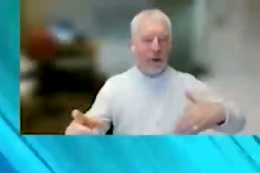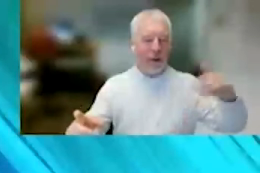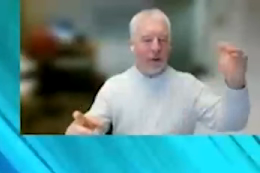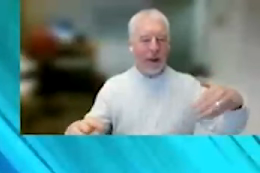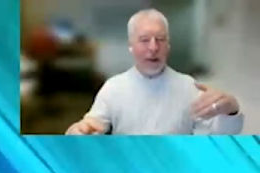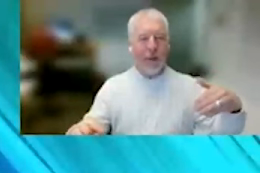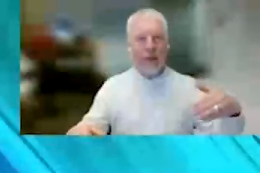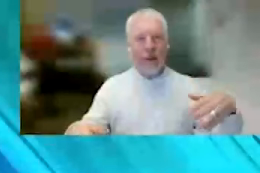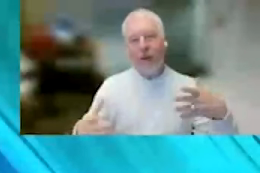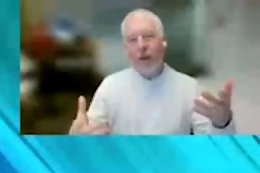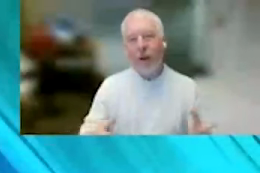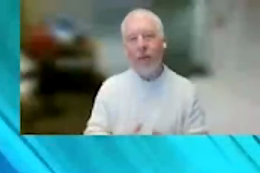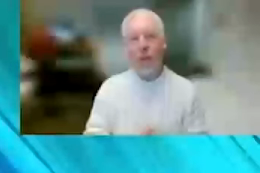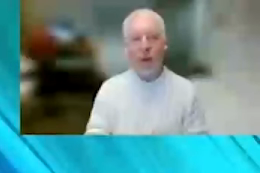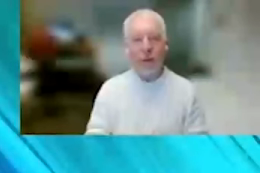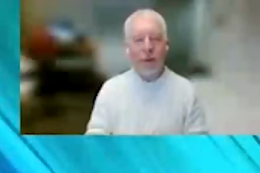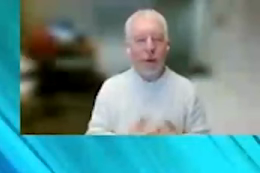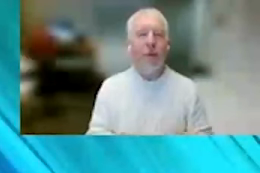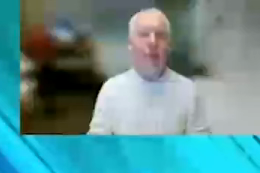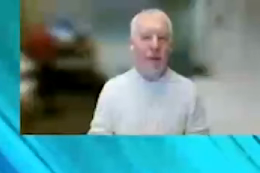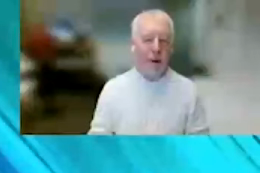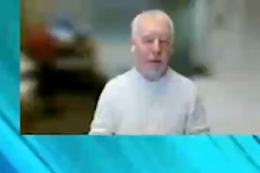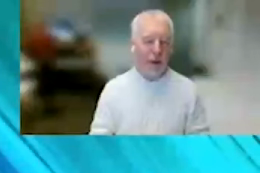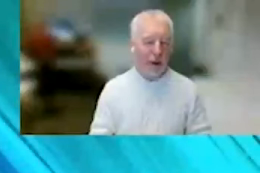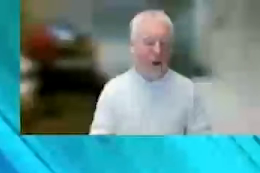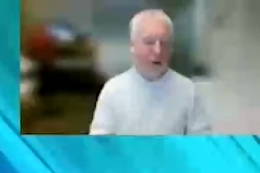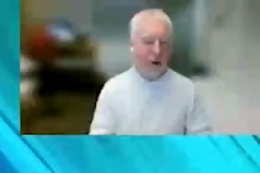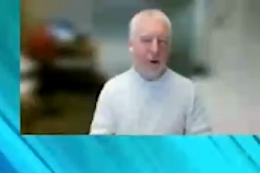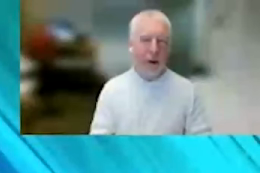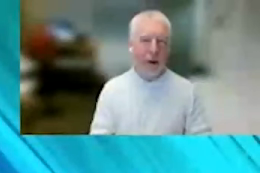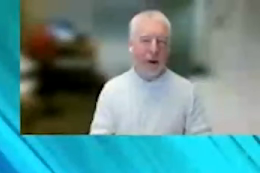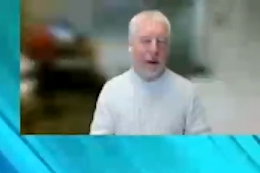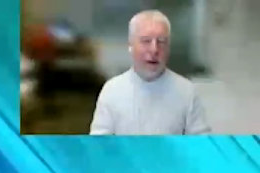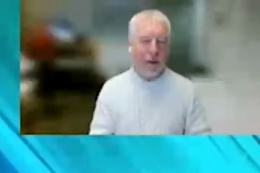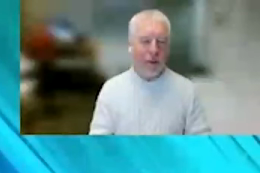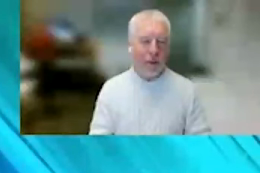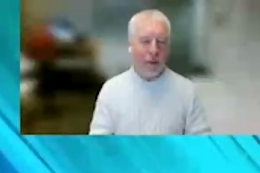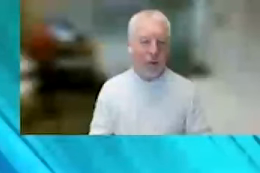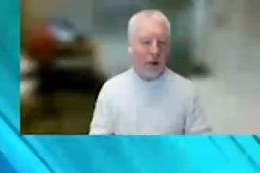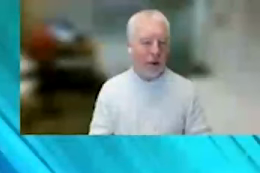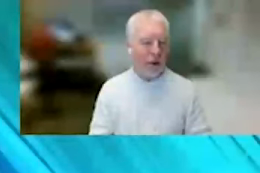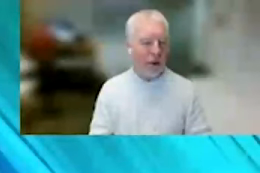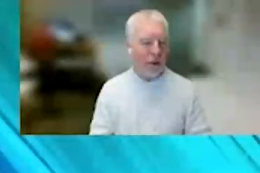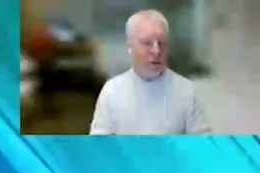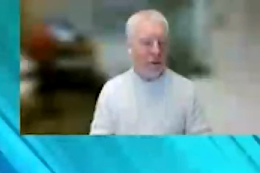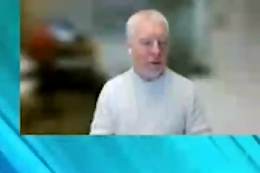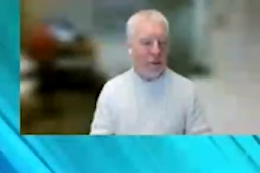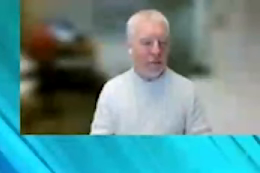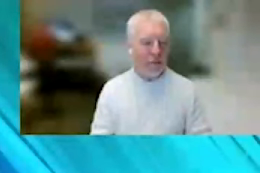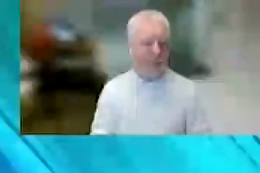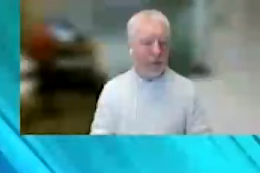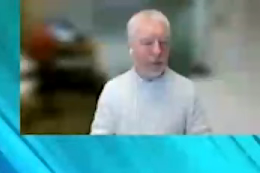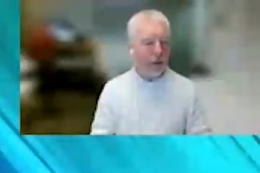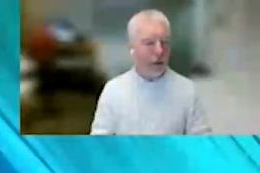very easy note-taking process. So people use it to produce transcripts of their own, and that's just another option that's